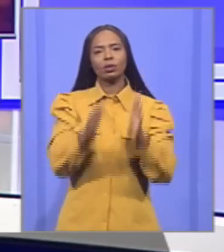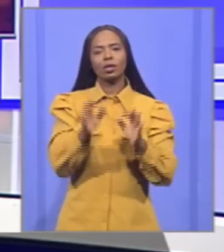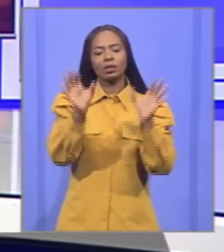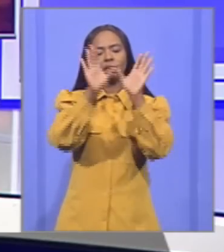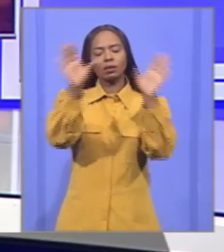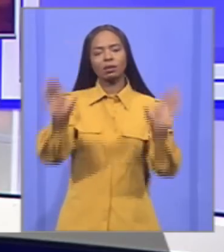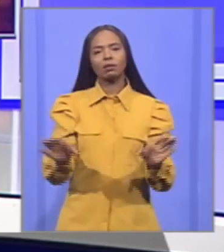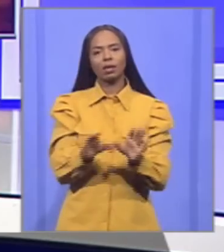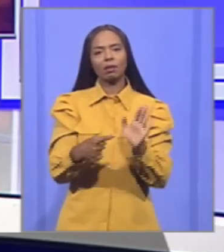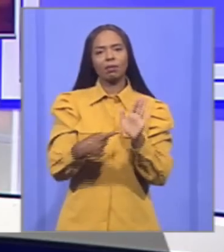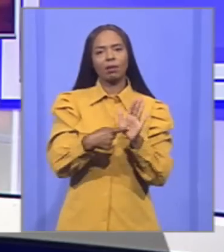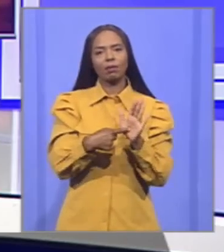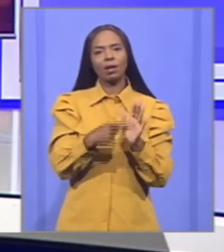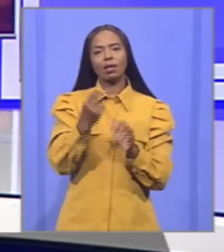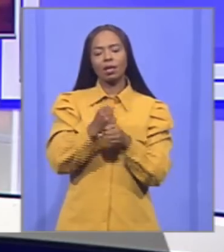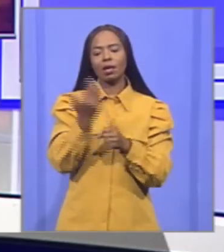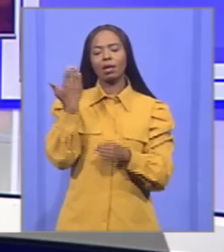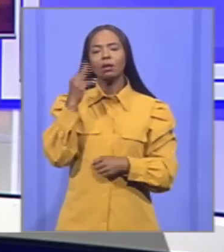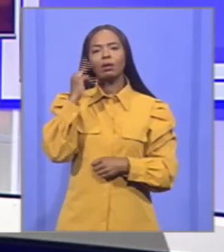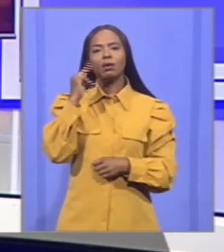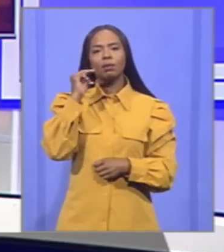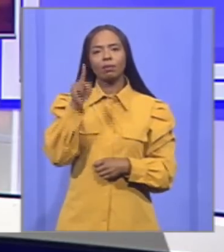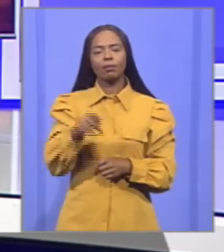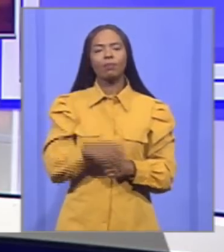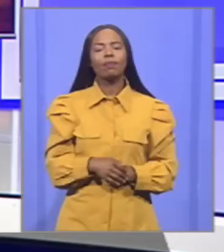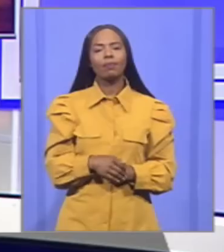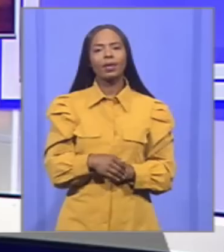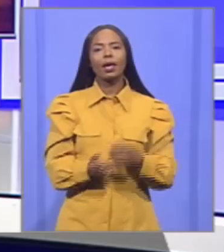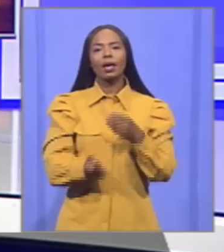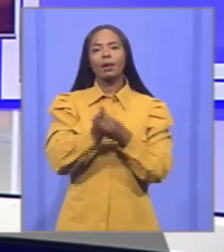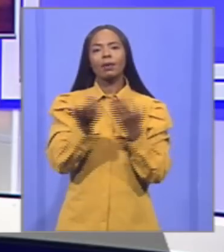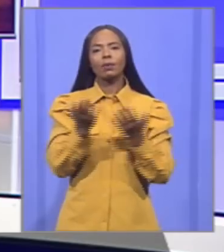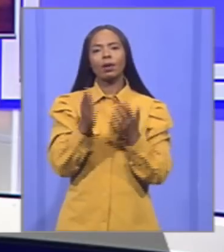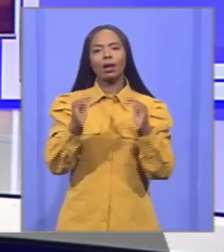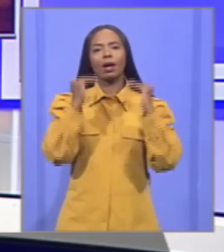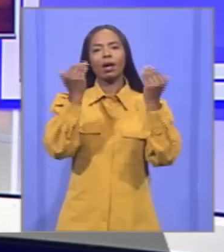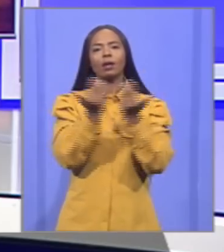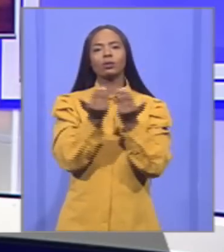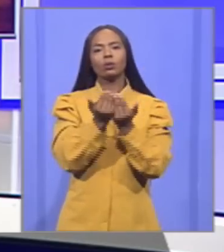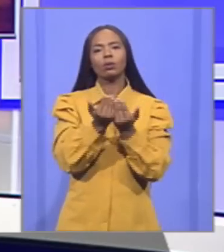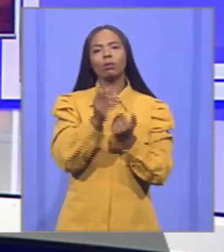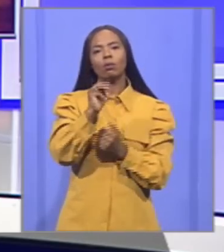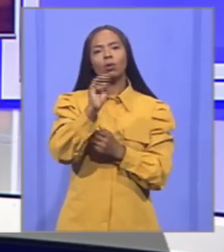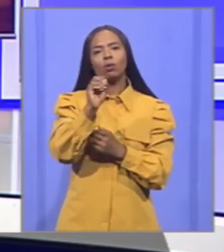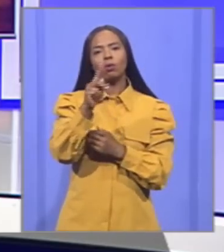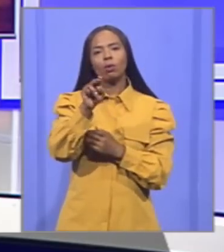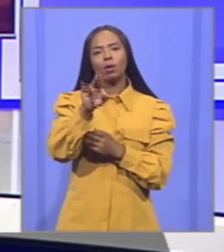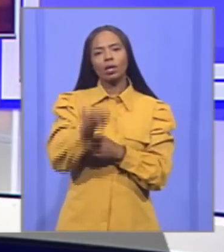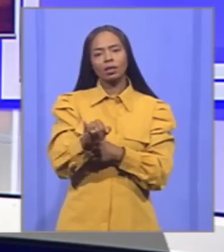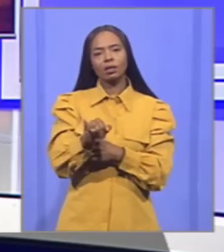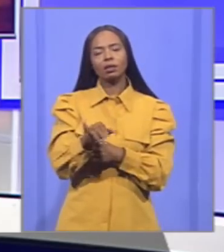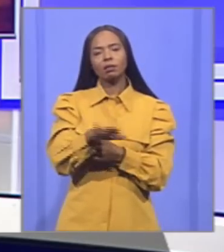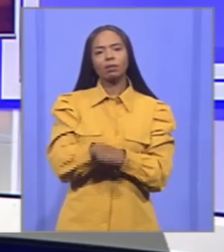makgaolakgang ka ngwana Tselengwa Gola. Tiragalo e diragetse kwa sekolong sa secondary sa Mokhulwane